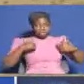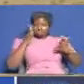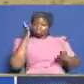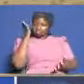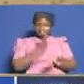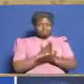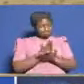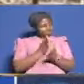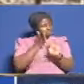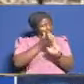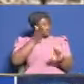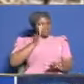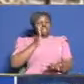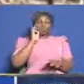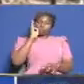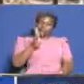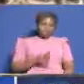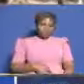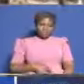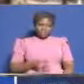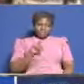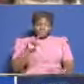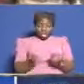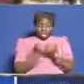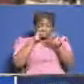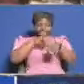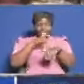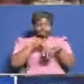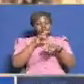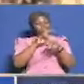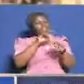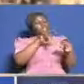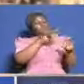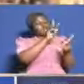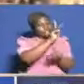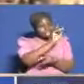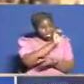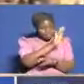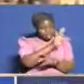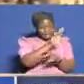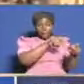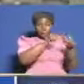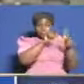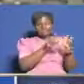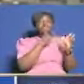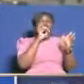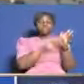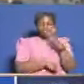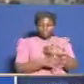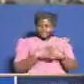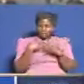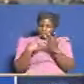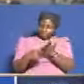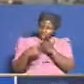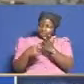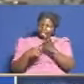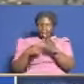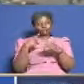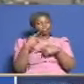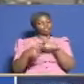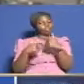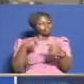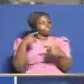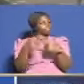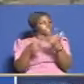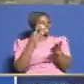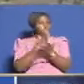I myself keep away from that. This comes even as the receiver manager, KCB, says the negotiations are still ongoing and